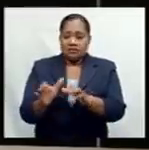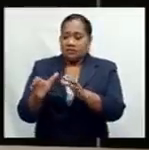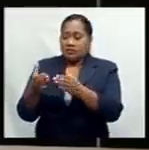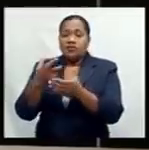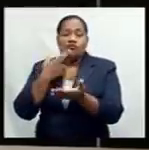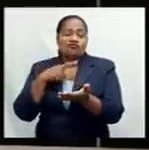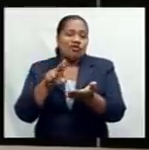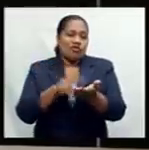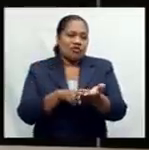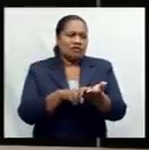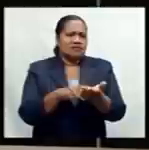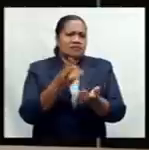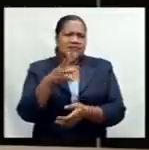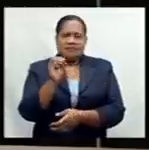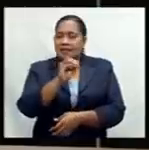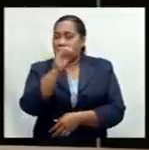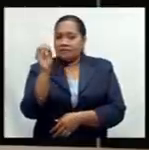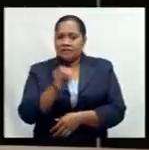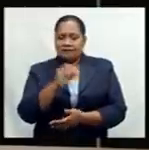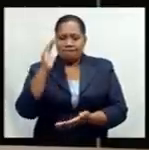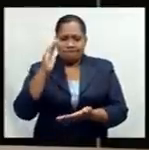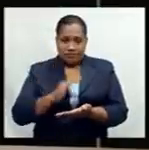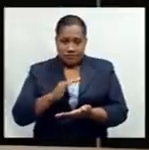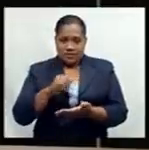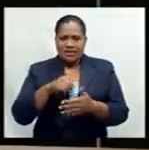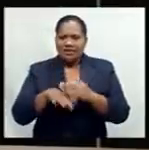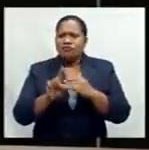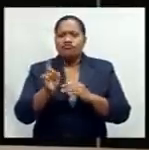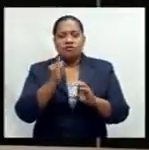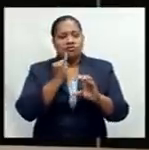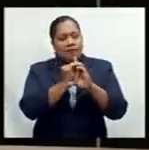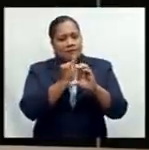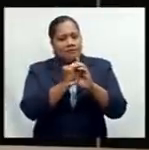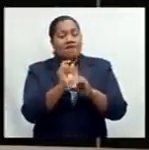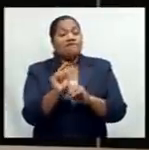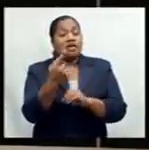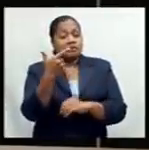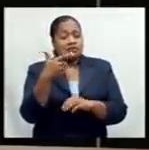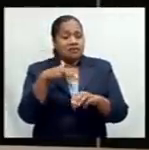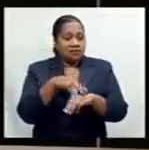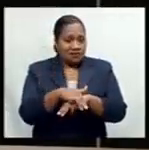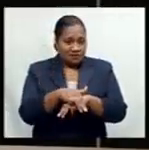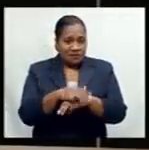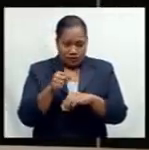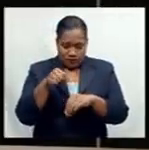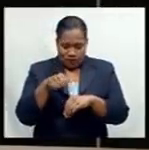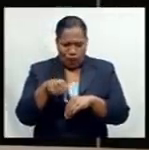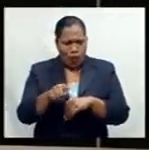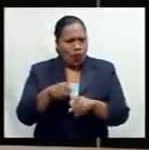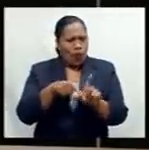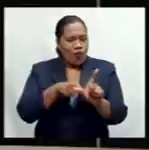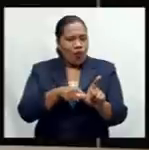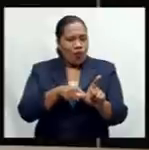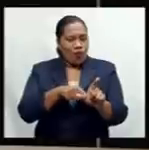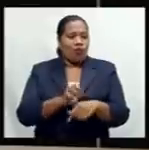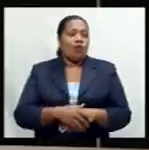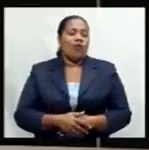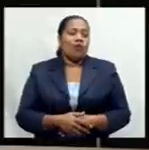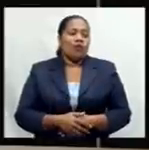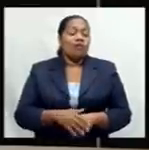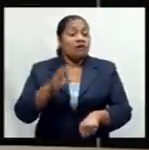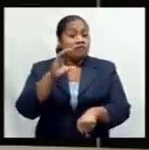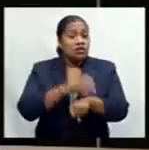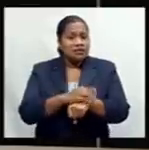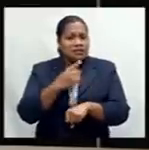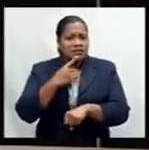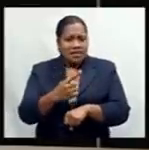recorded a 13% reduction in the overall crime rate for the first 7 months of this year. However, police say failure to